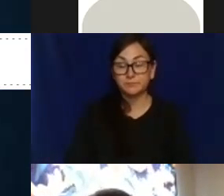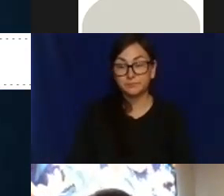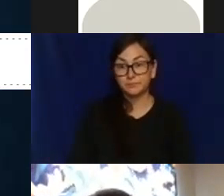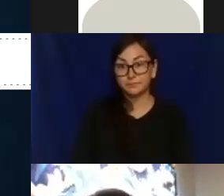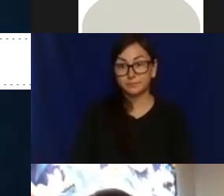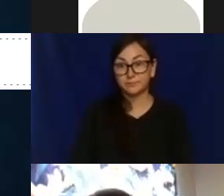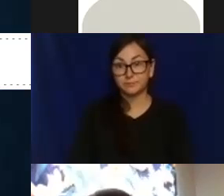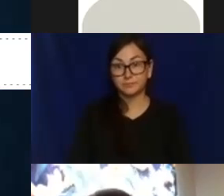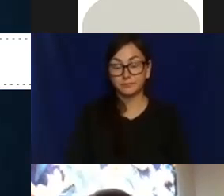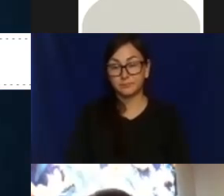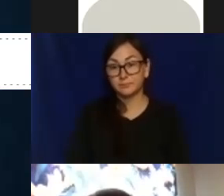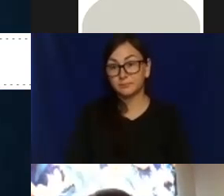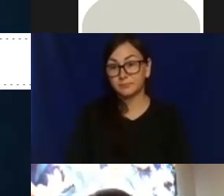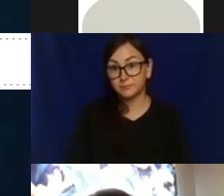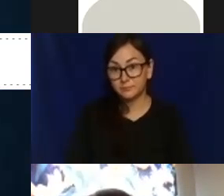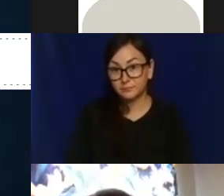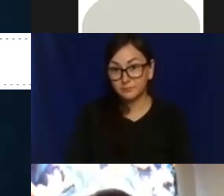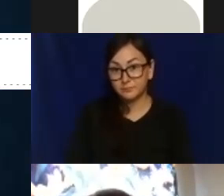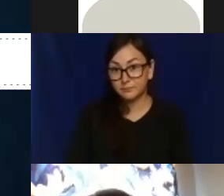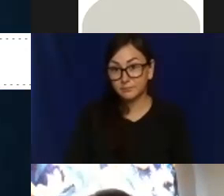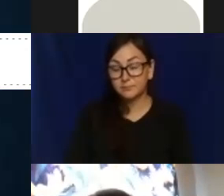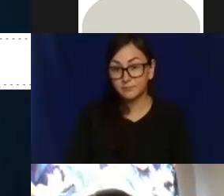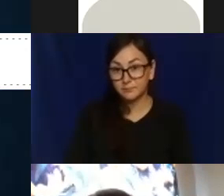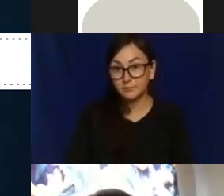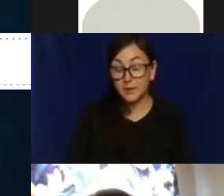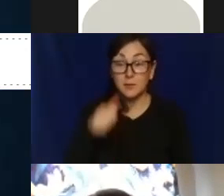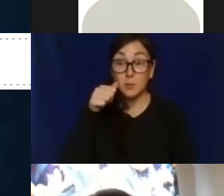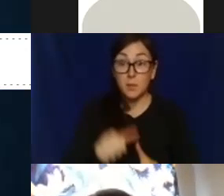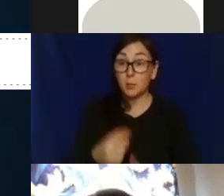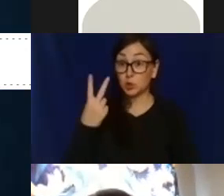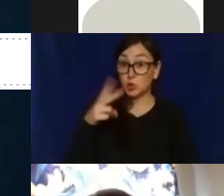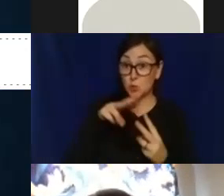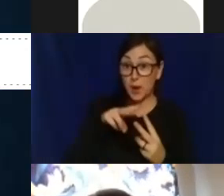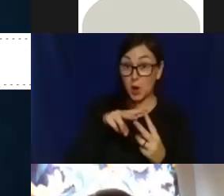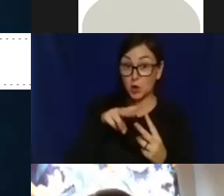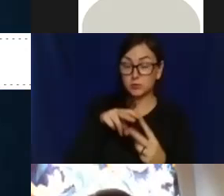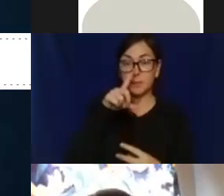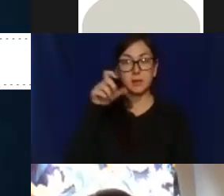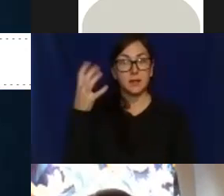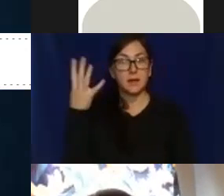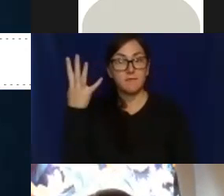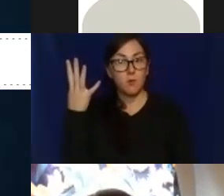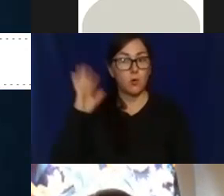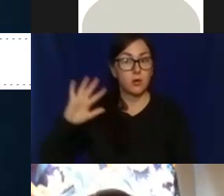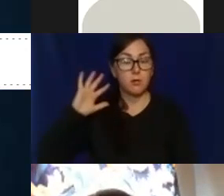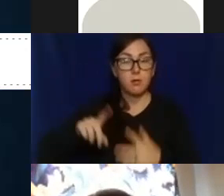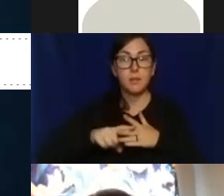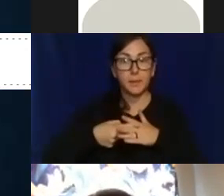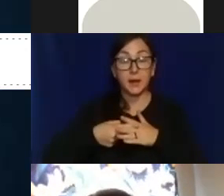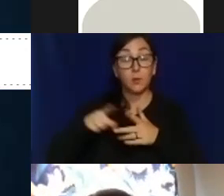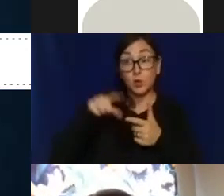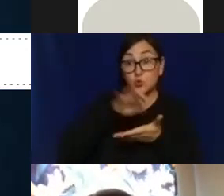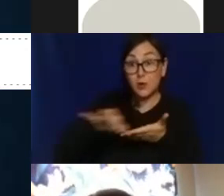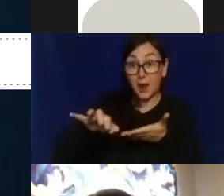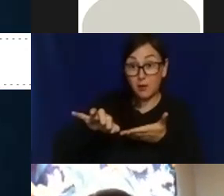4 pairs to work with from the beginning. Thing to remember is once you calculate the valence electrons, that is